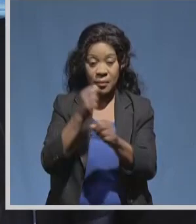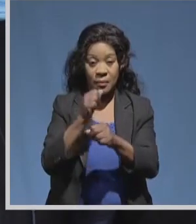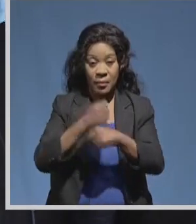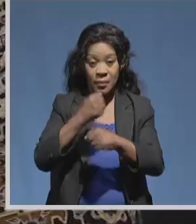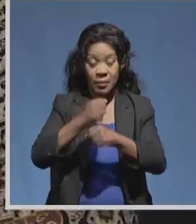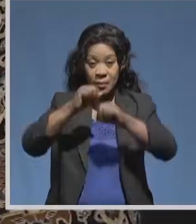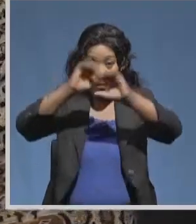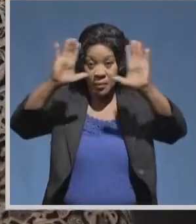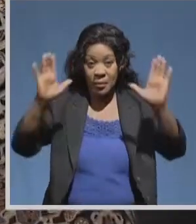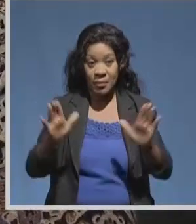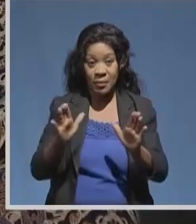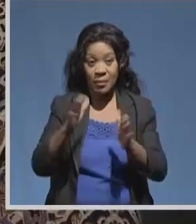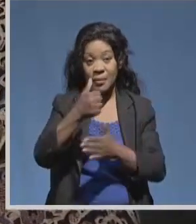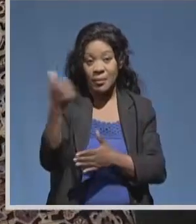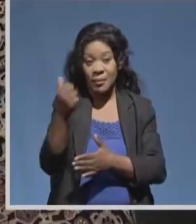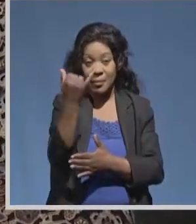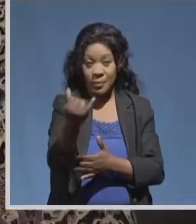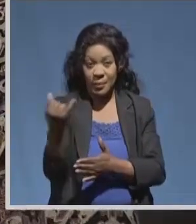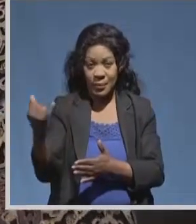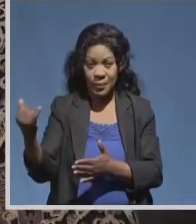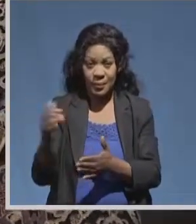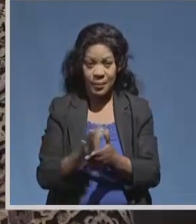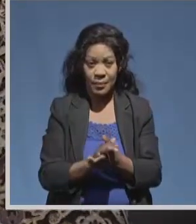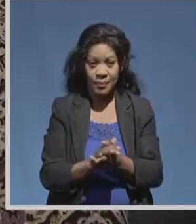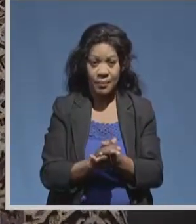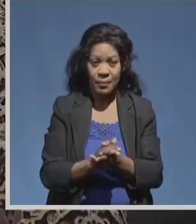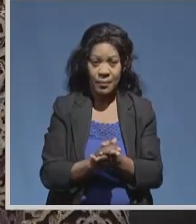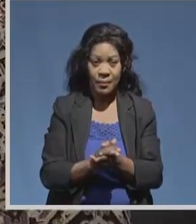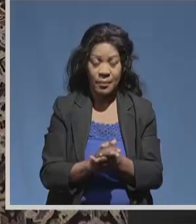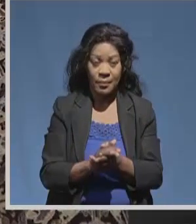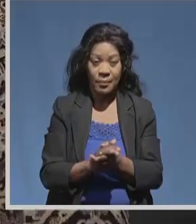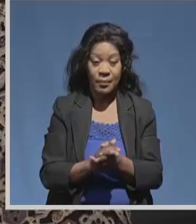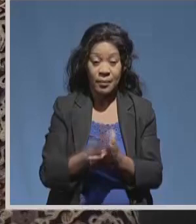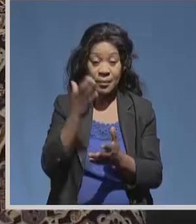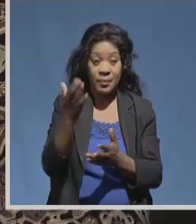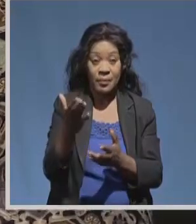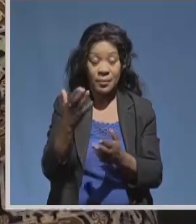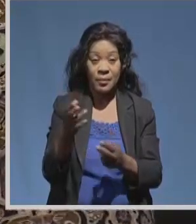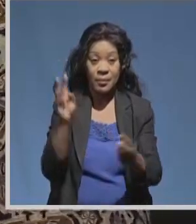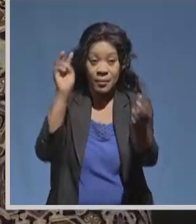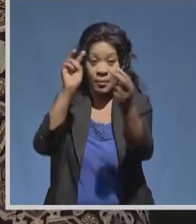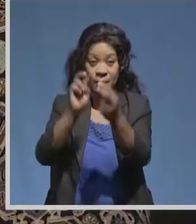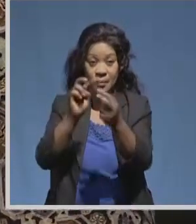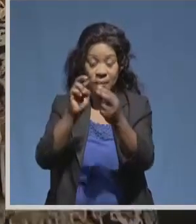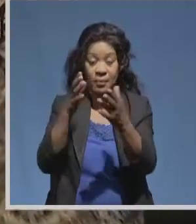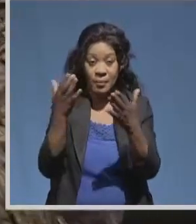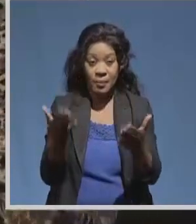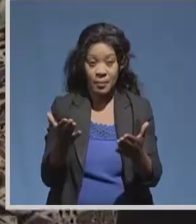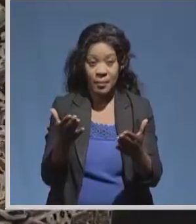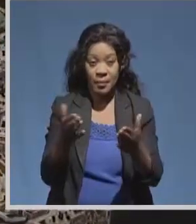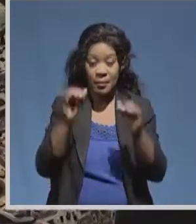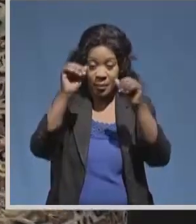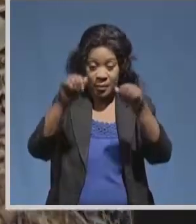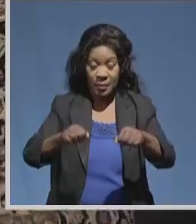issues. There's another key term. This multi-sectoral approach has been based on it being scalable